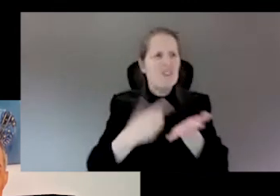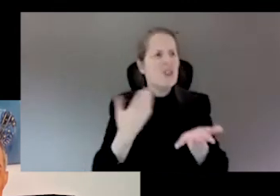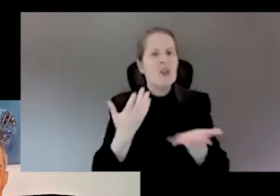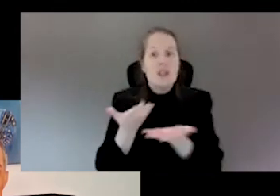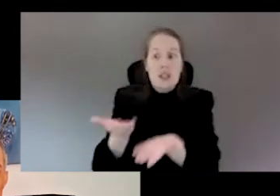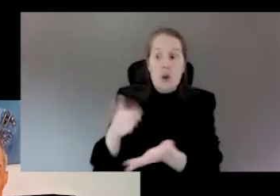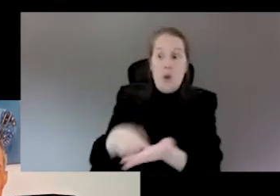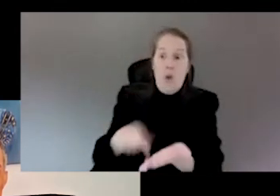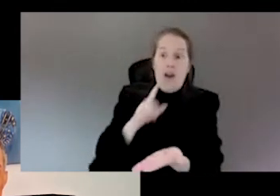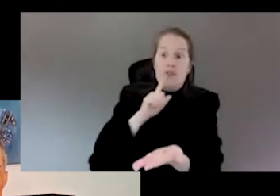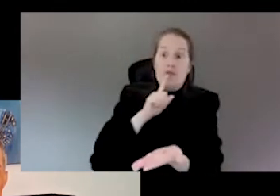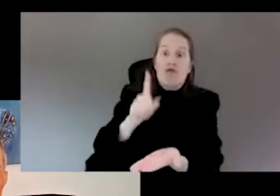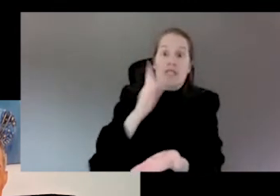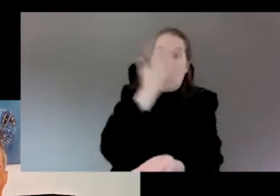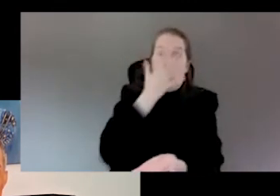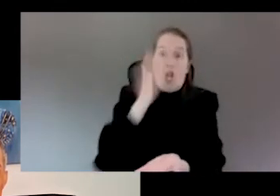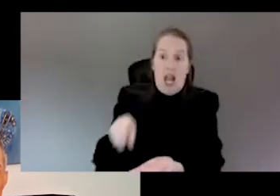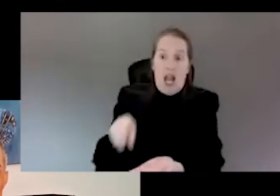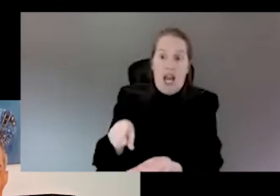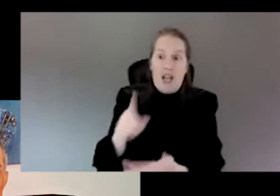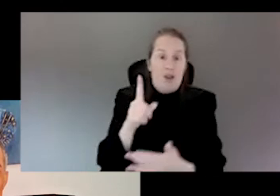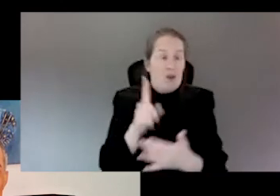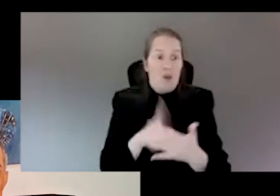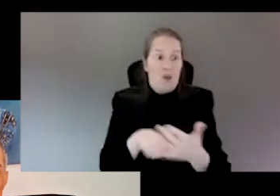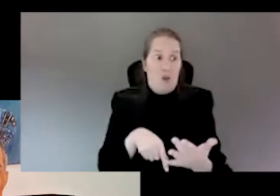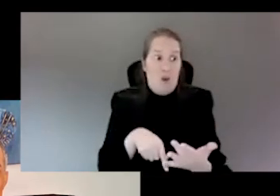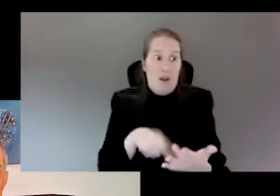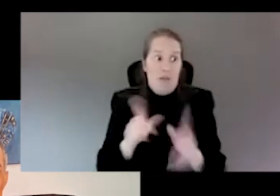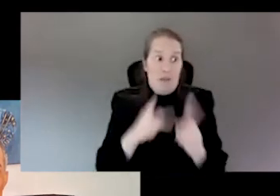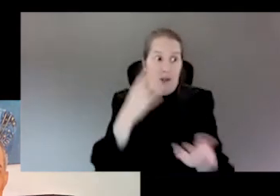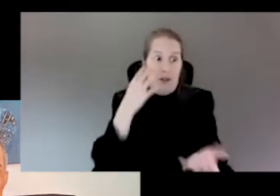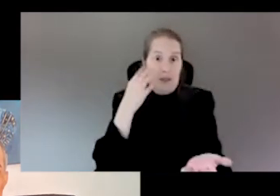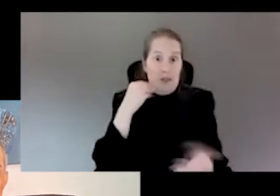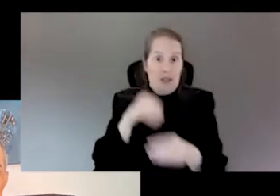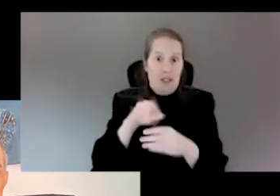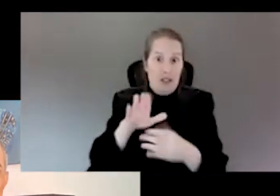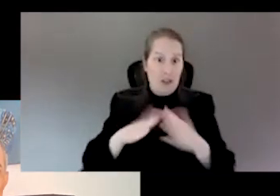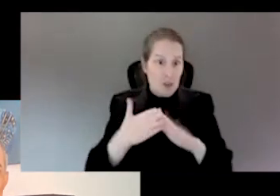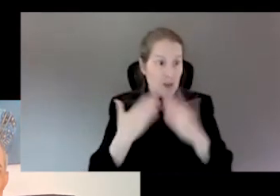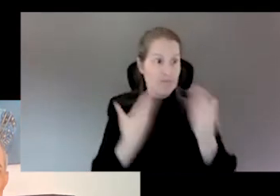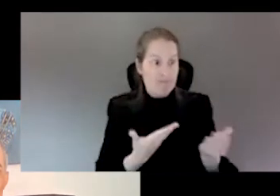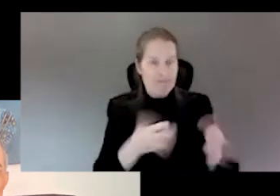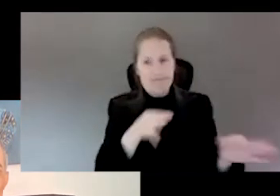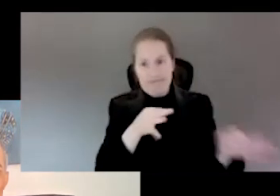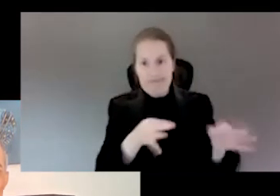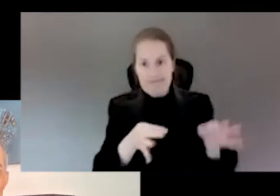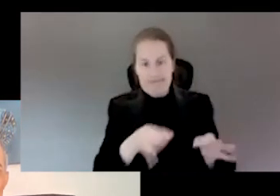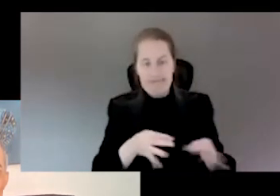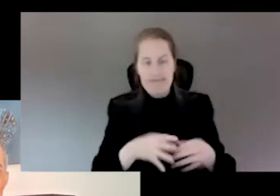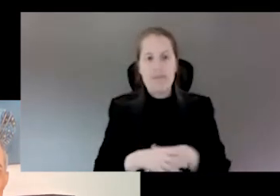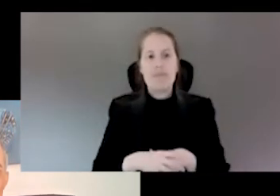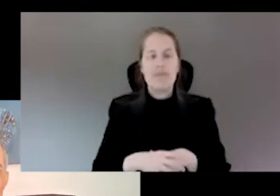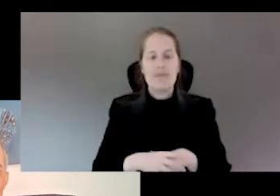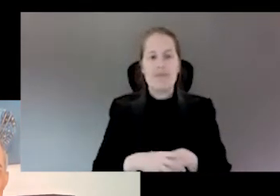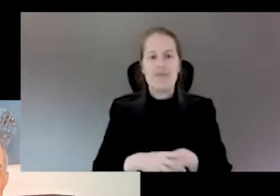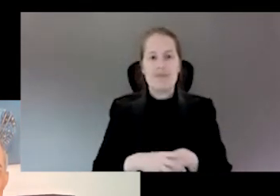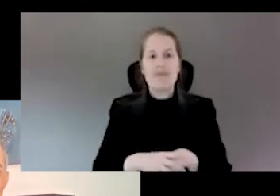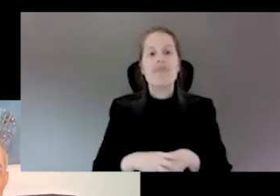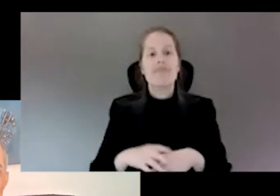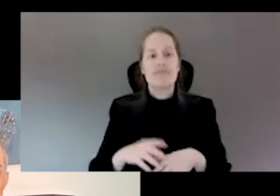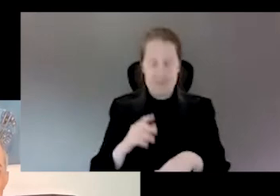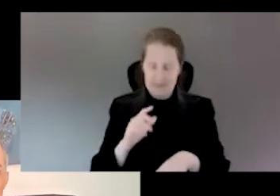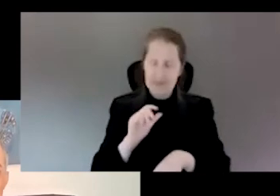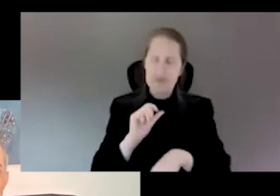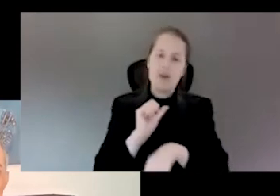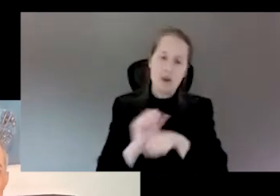the ground and what people were facing in their communities. And that was really when I got to work with places like